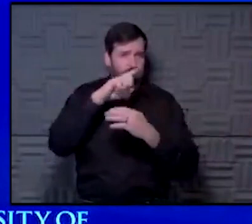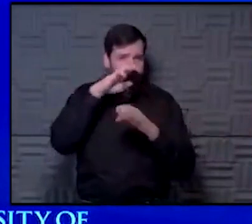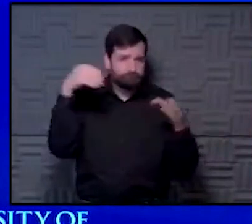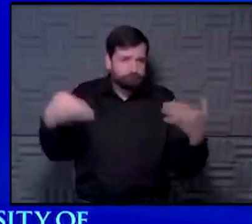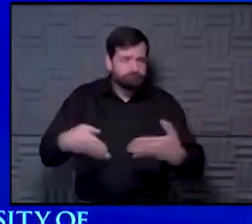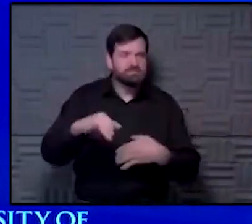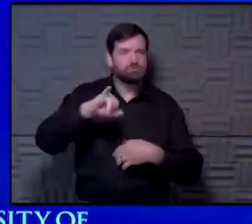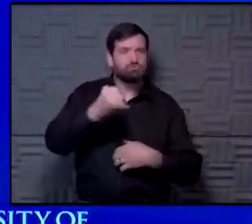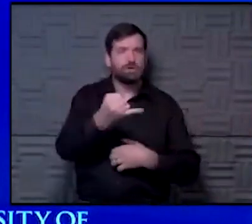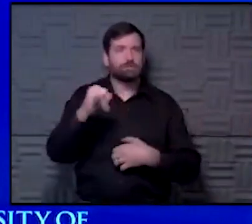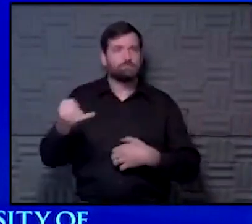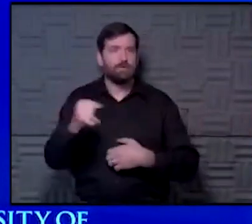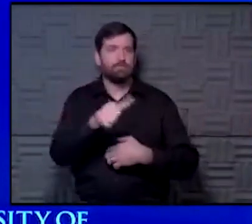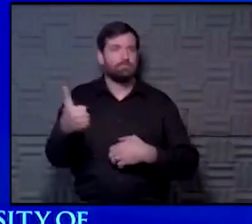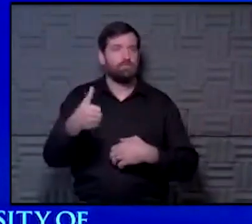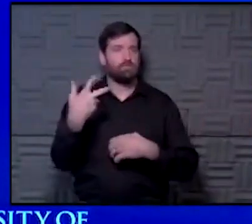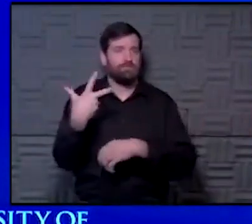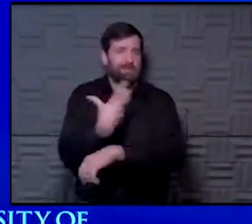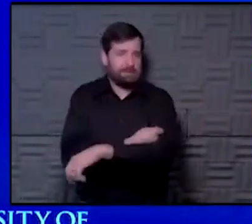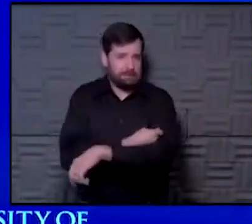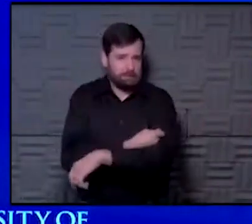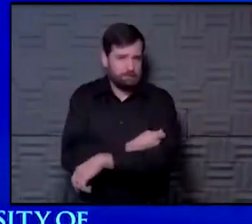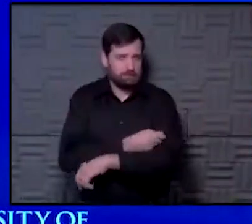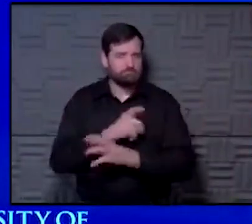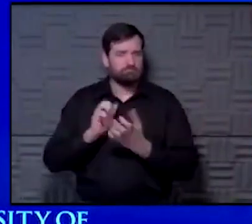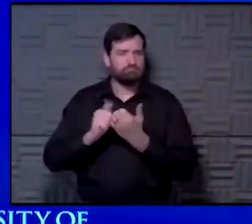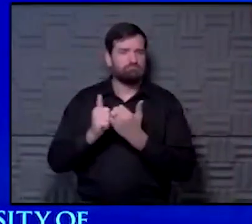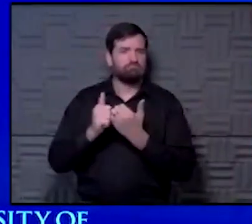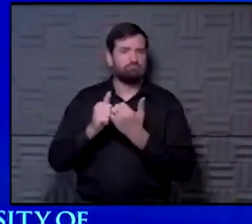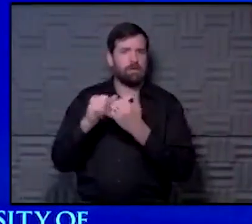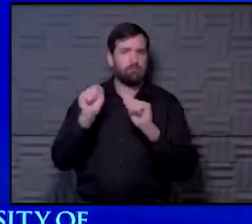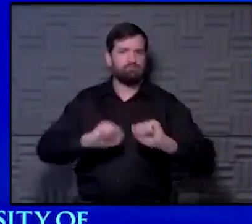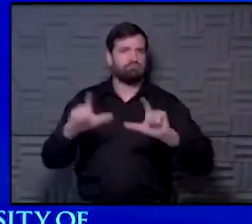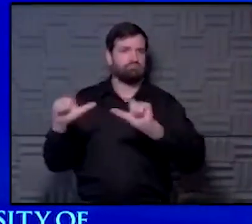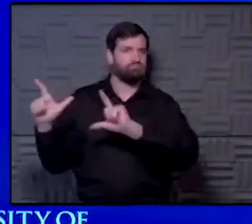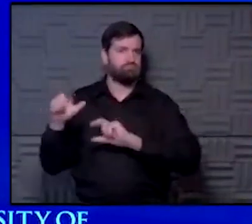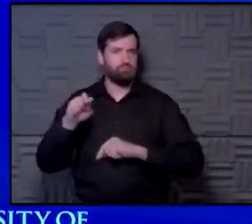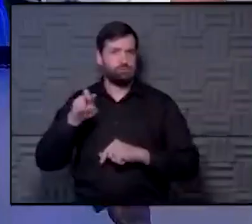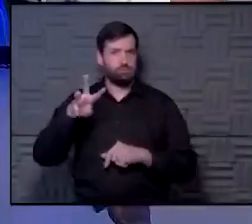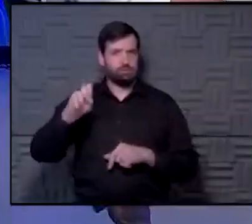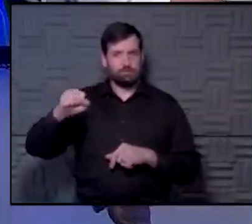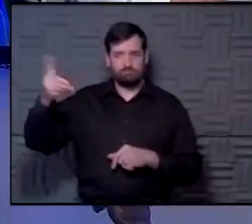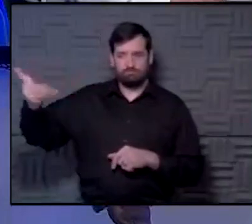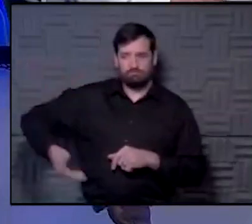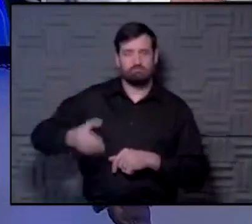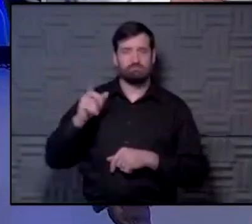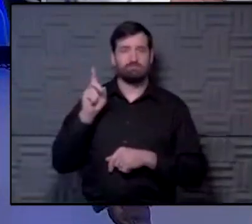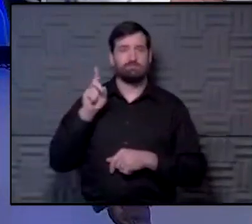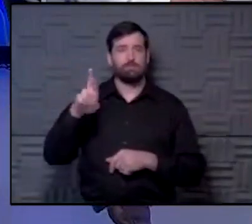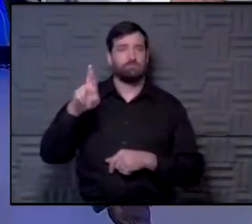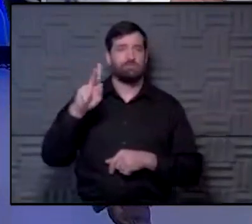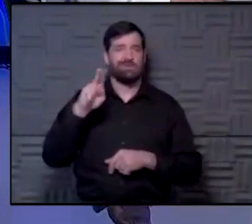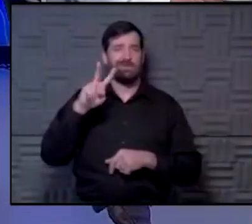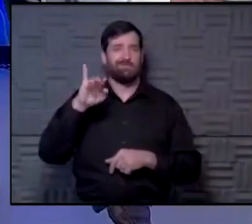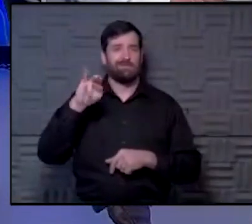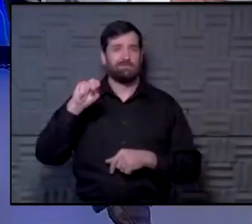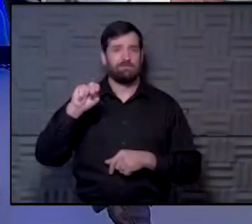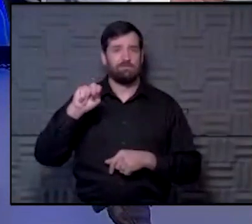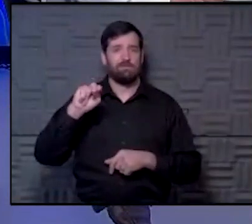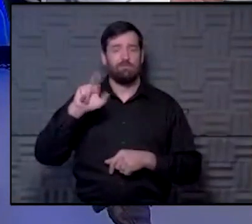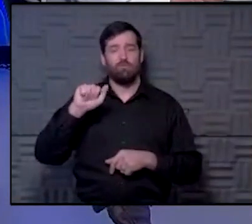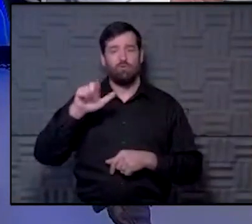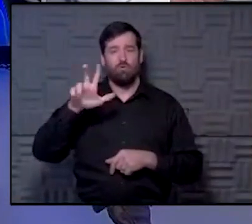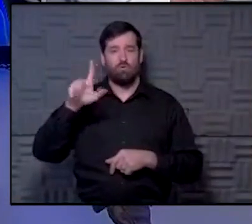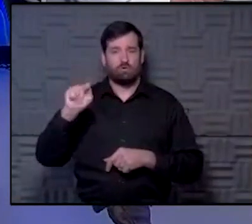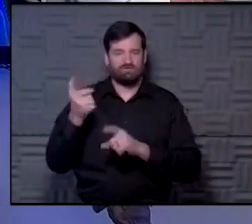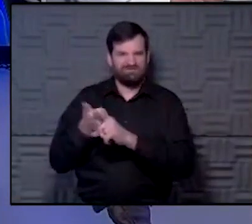the J&J and other vaccines and how they've made the news, and that's why we've invited Dr. Kevin Ault to join us. He's an OBGYN